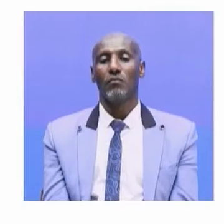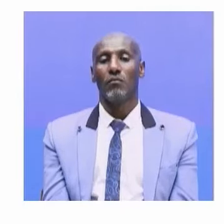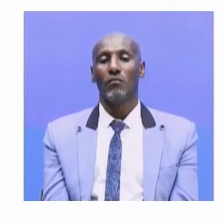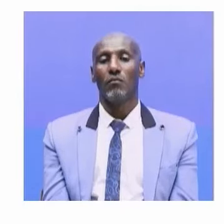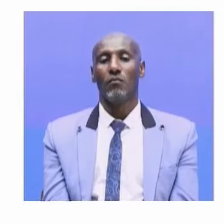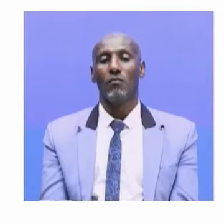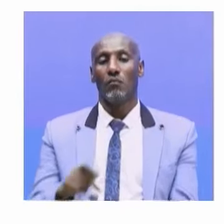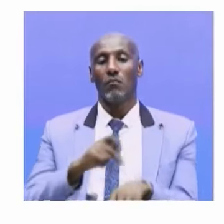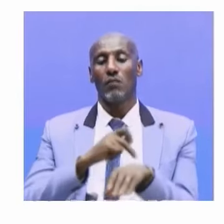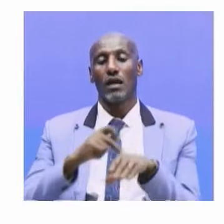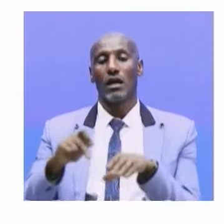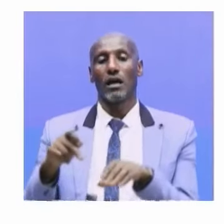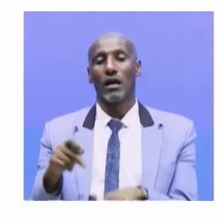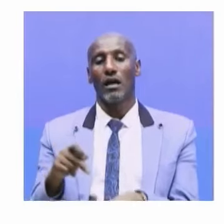blank sugar